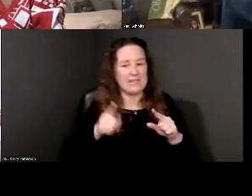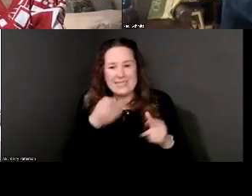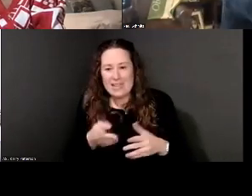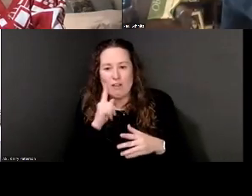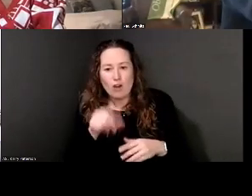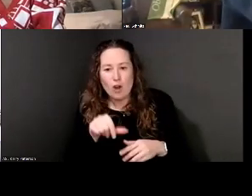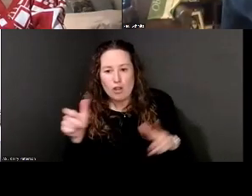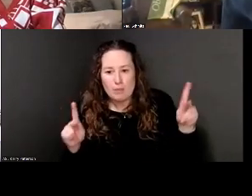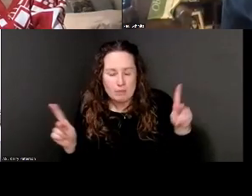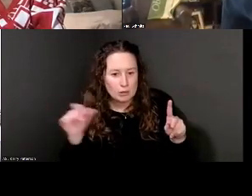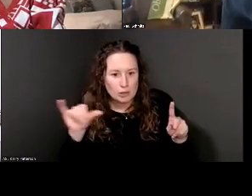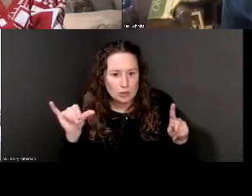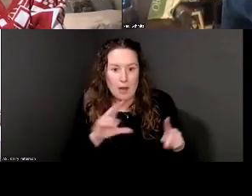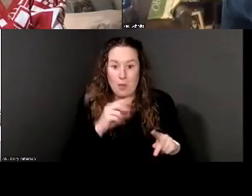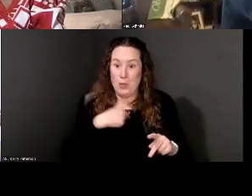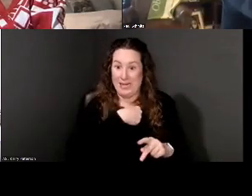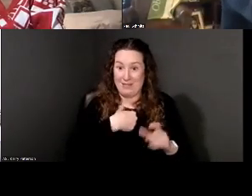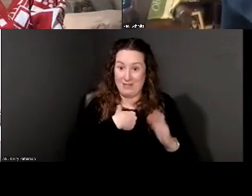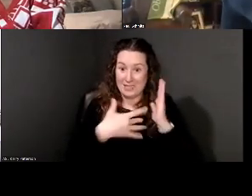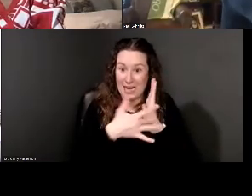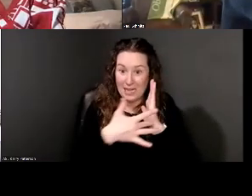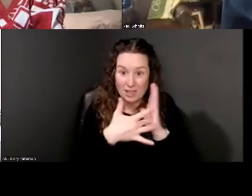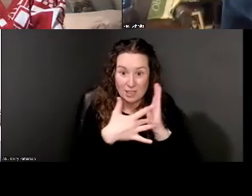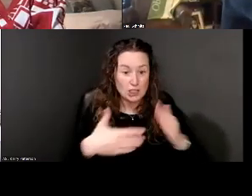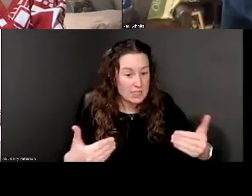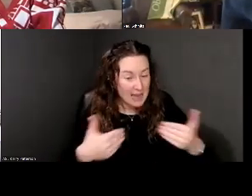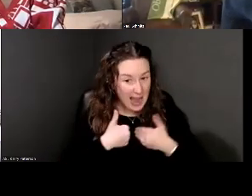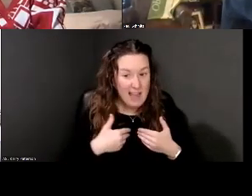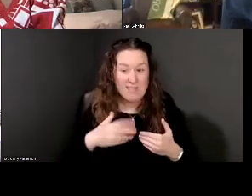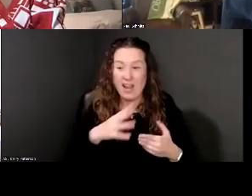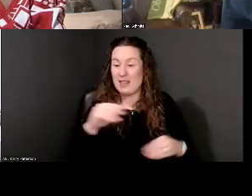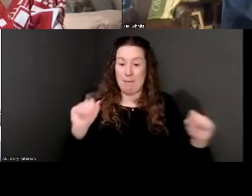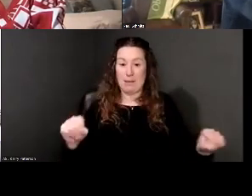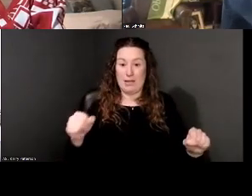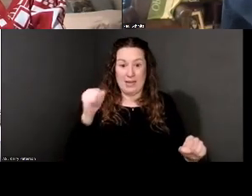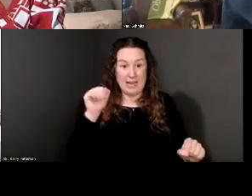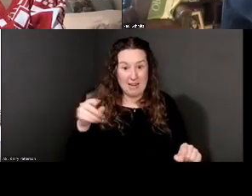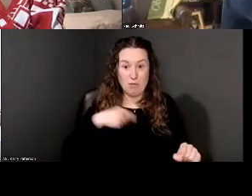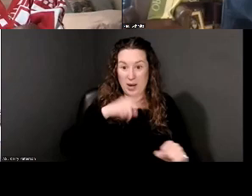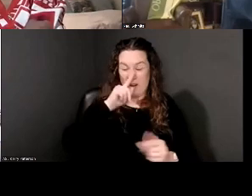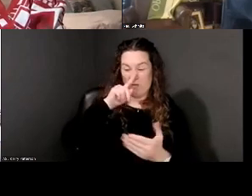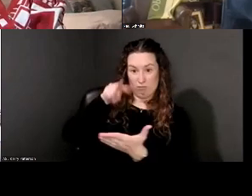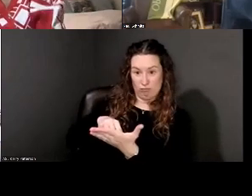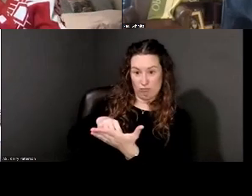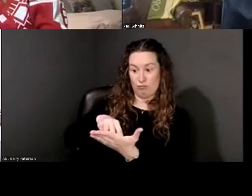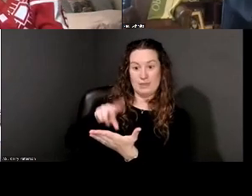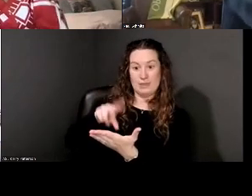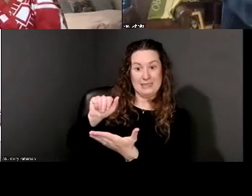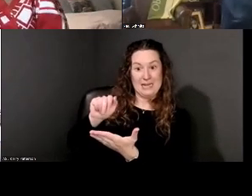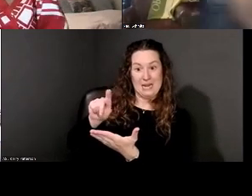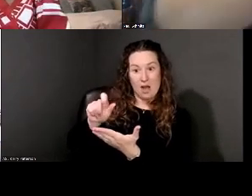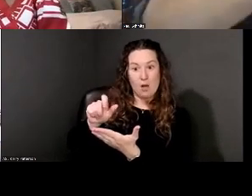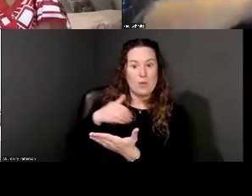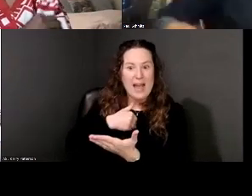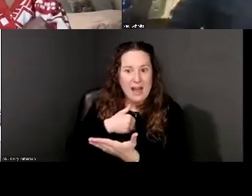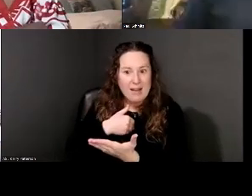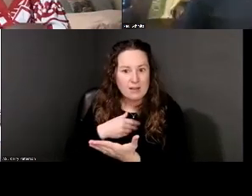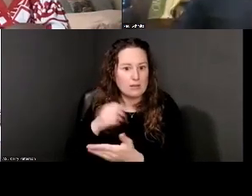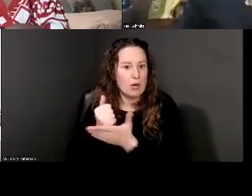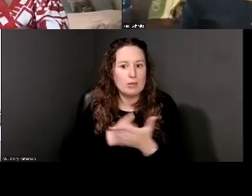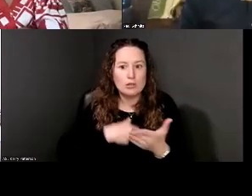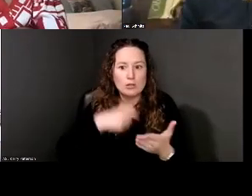the technology and the ability, if we really mine our data, to understand all of that. But what the